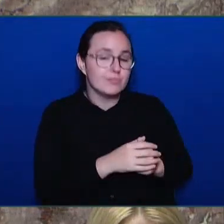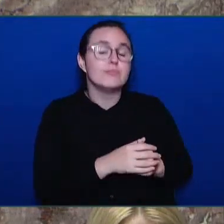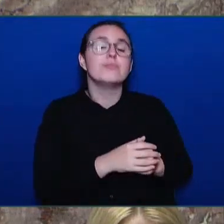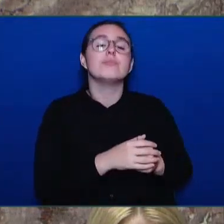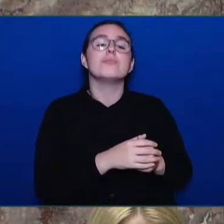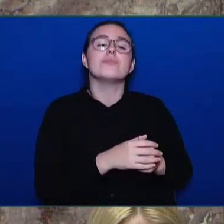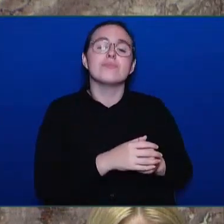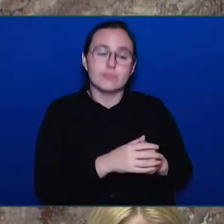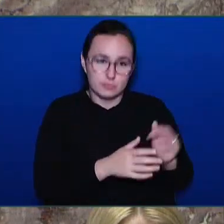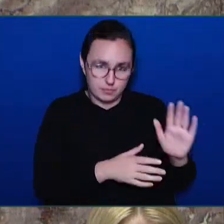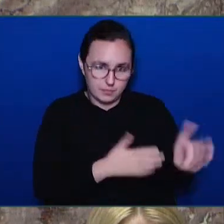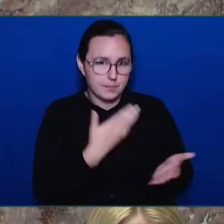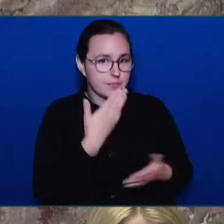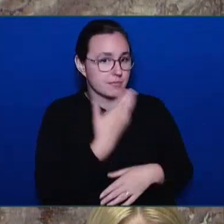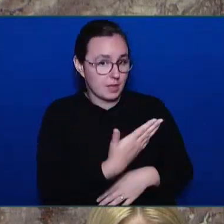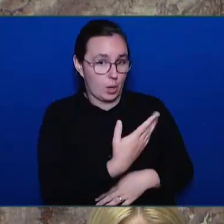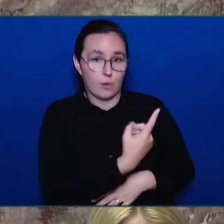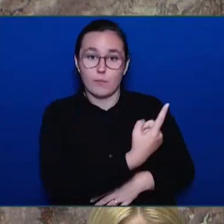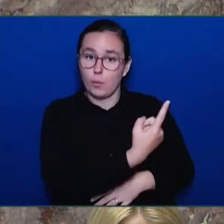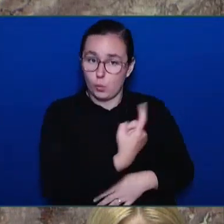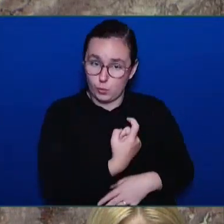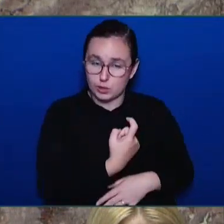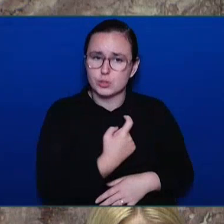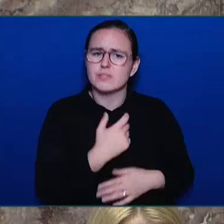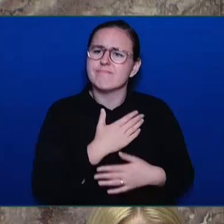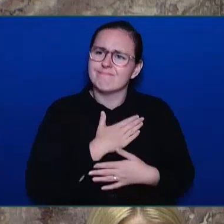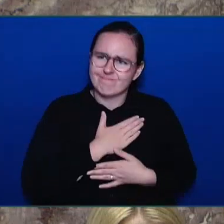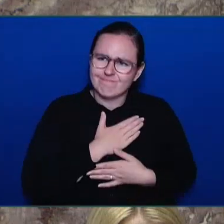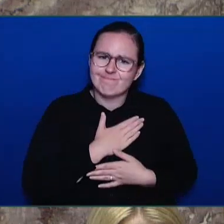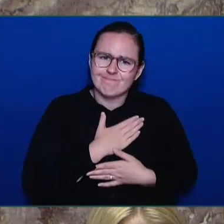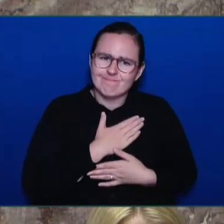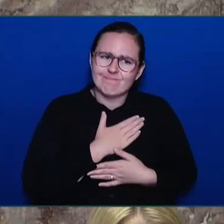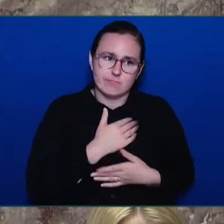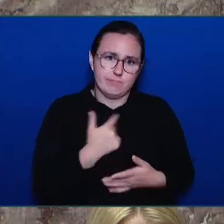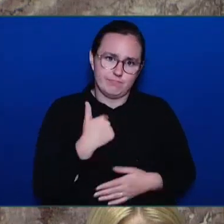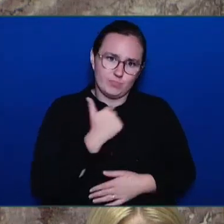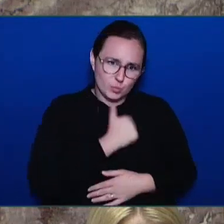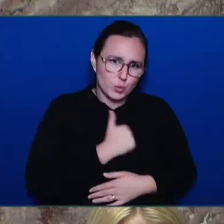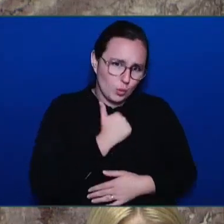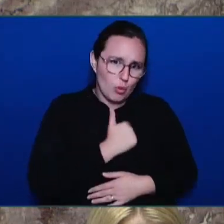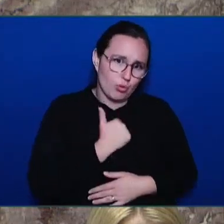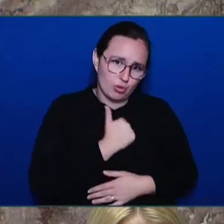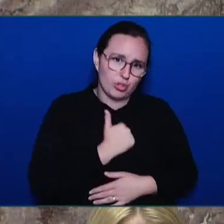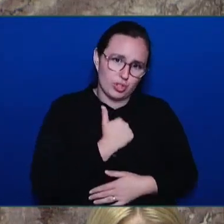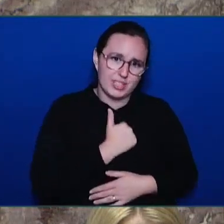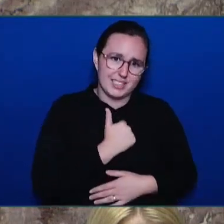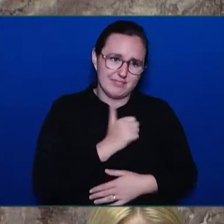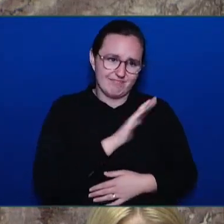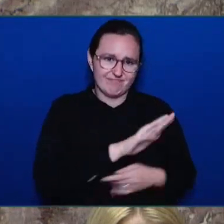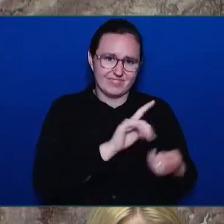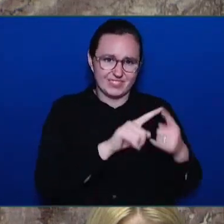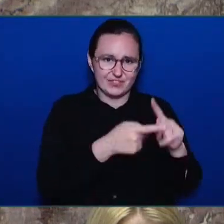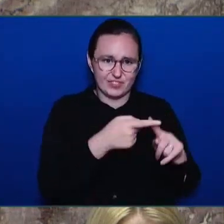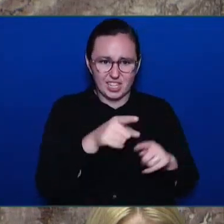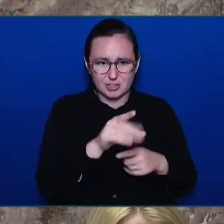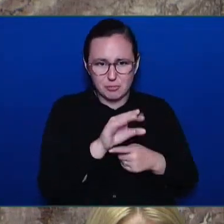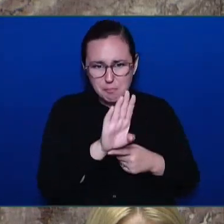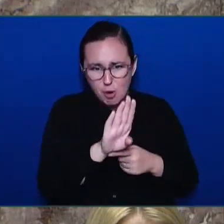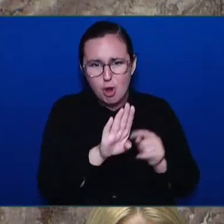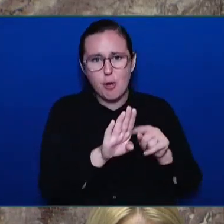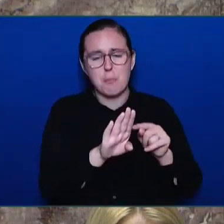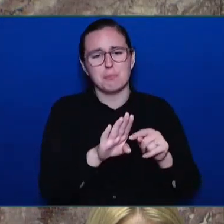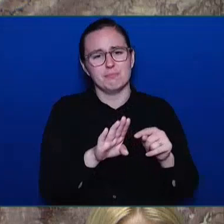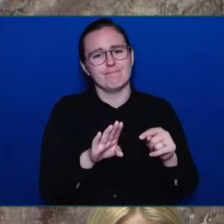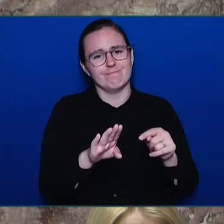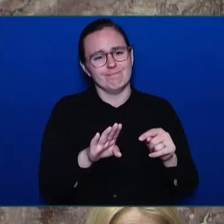sympathy and shared concern for the experiences that her constituent has gone through, and that we of